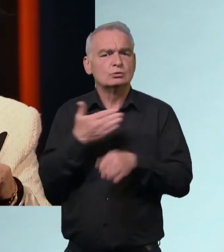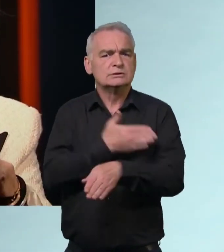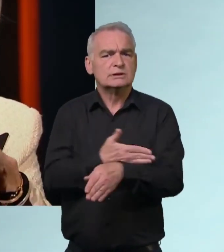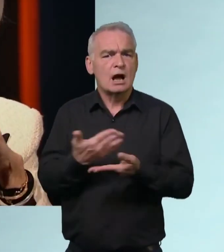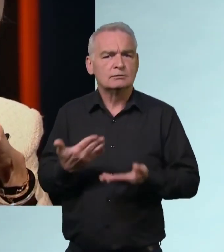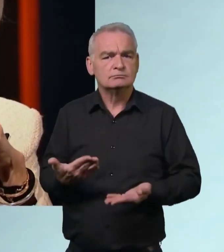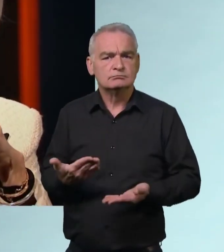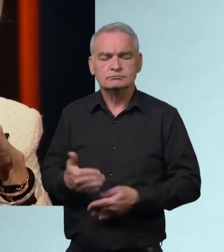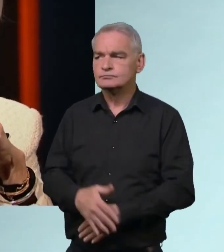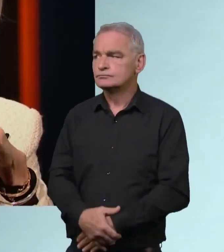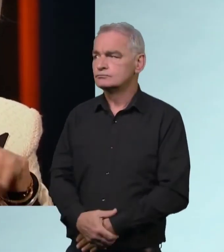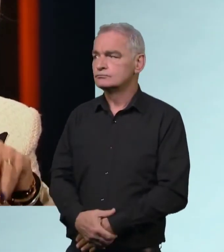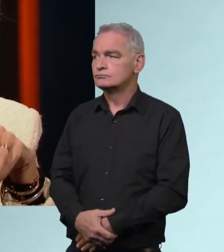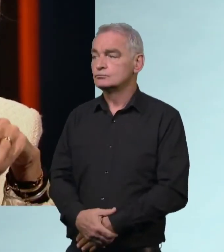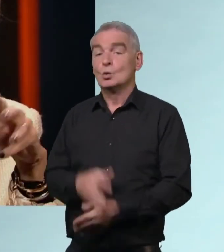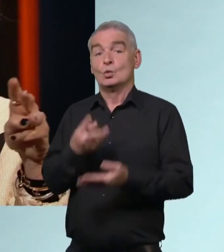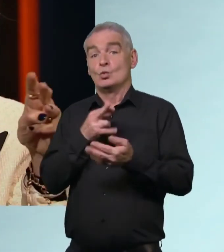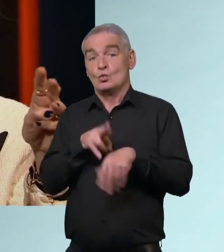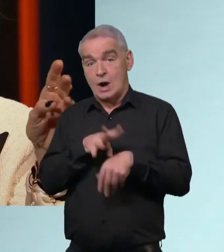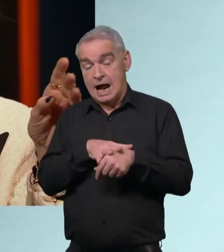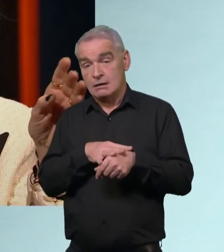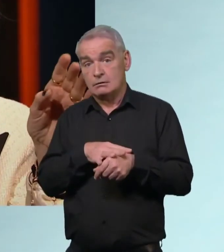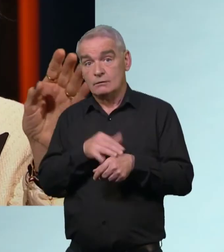the scene, usually